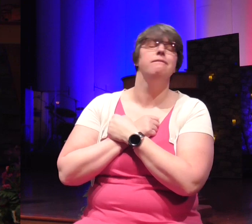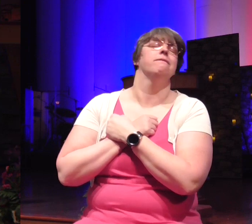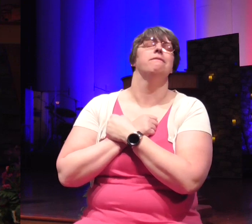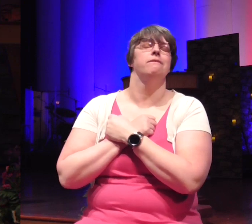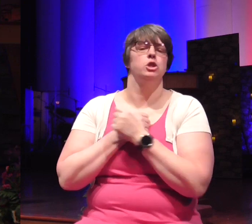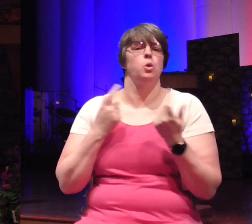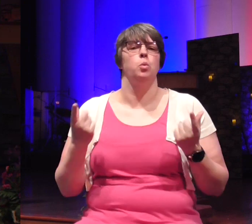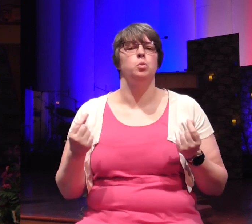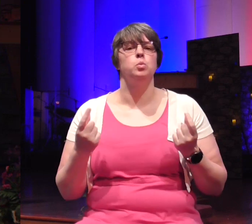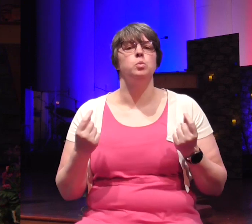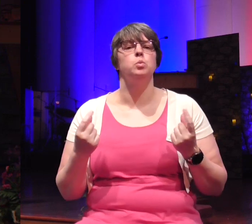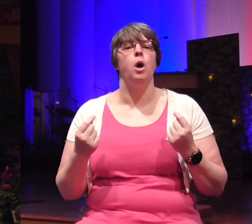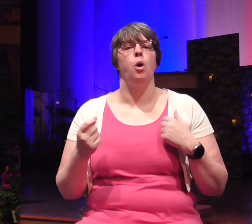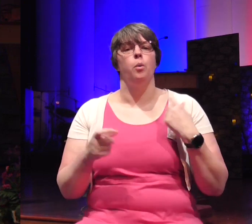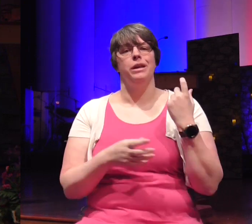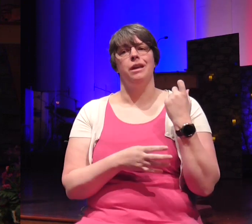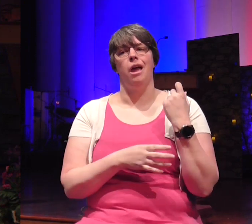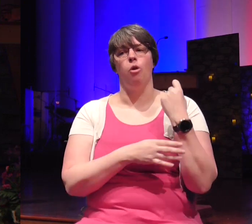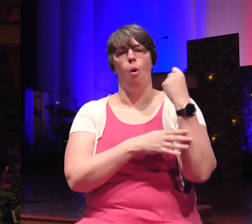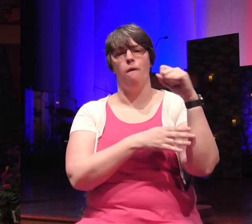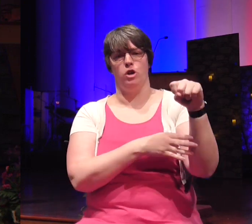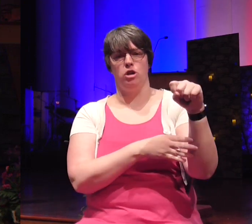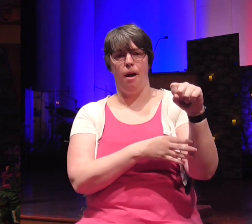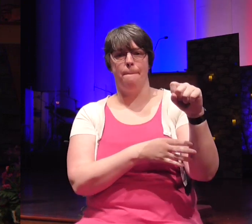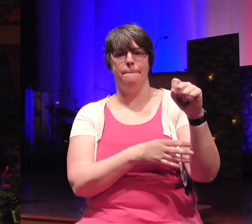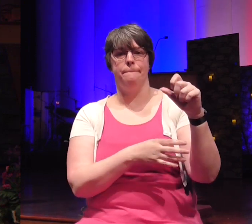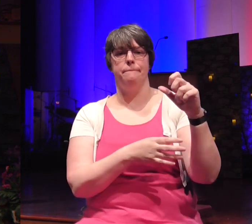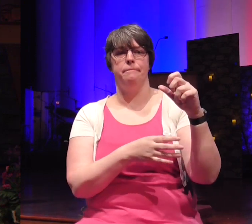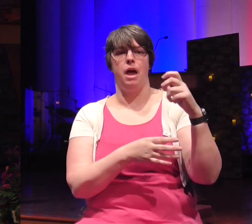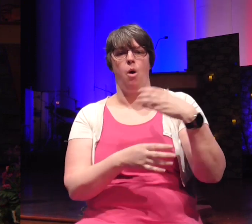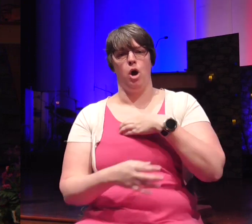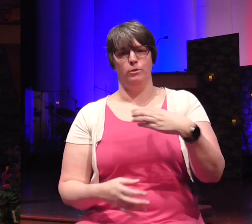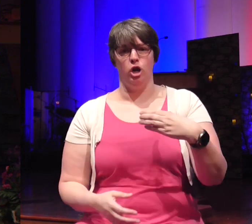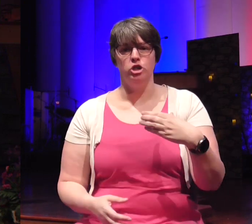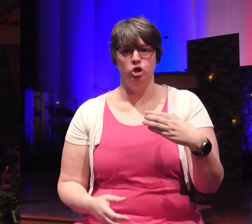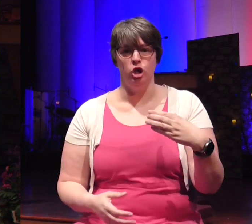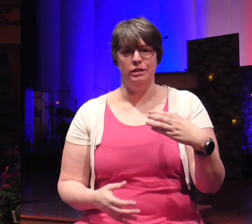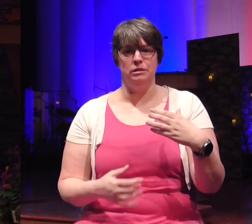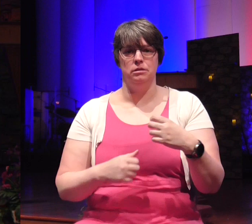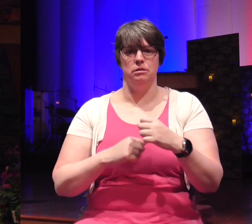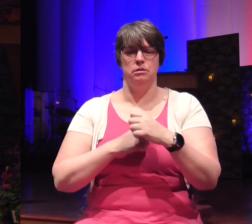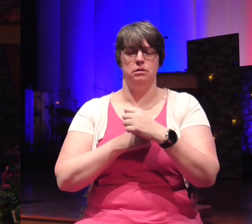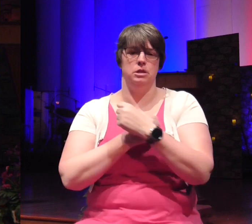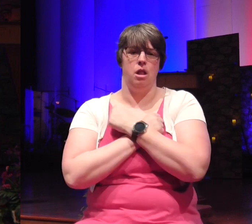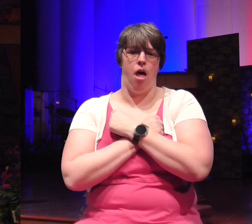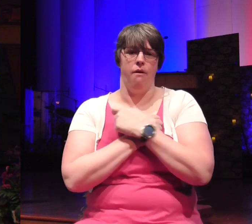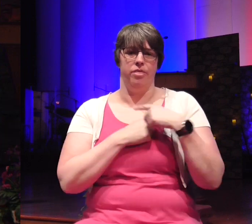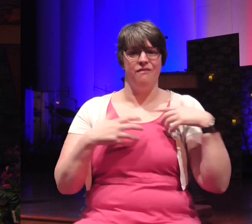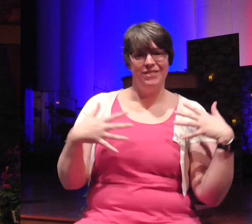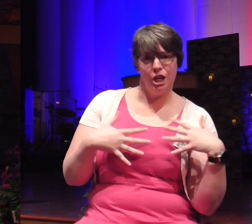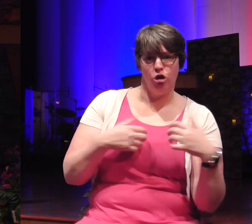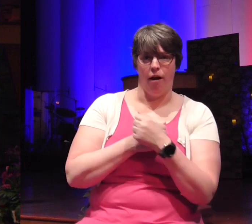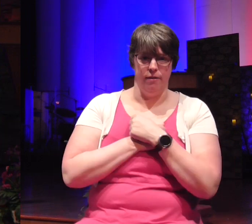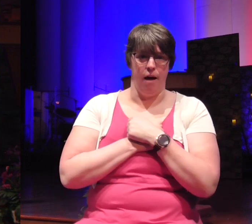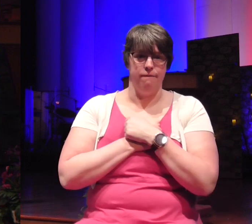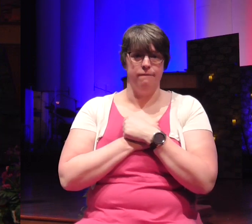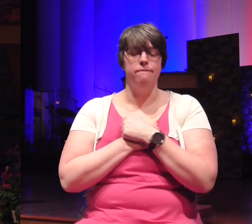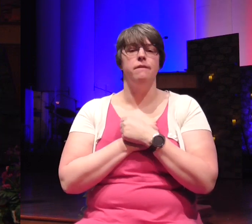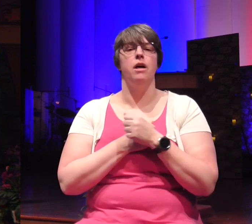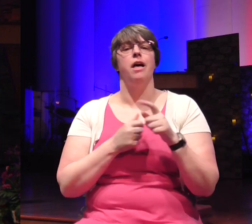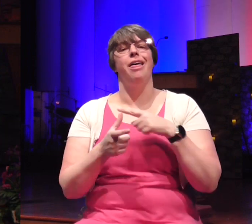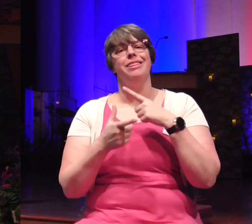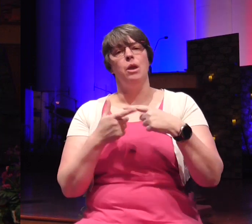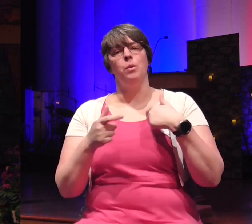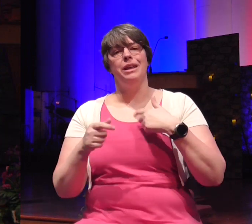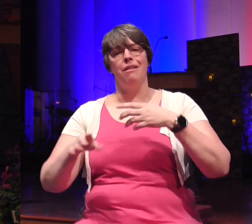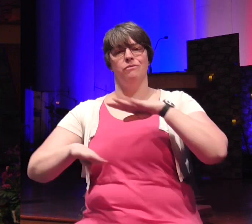what we get to do is overcome our objections, the ego's objections to love, its fear of love, and that we might then fulfill